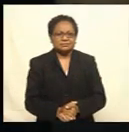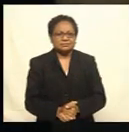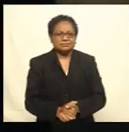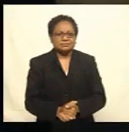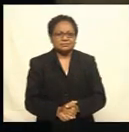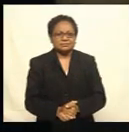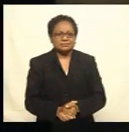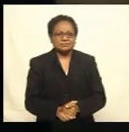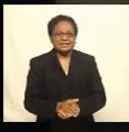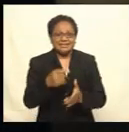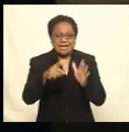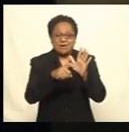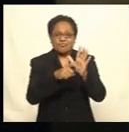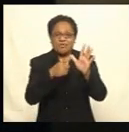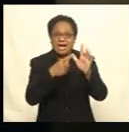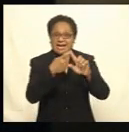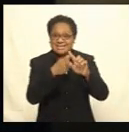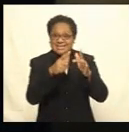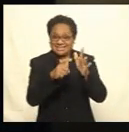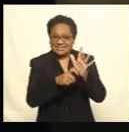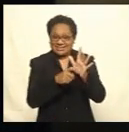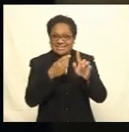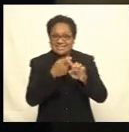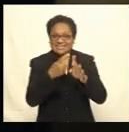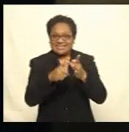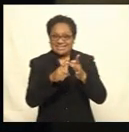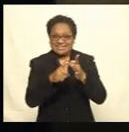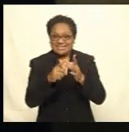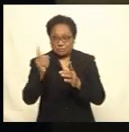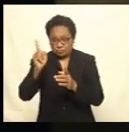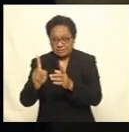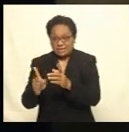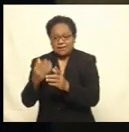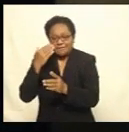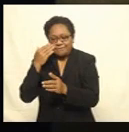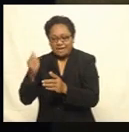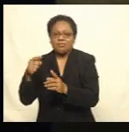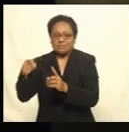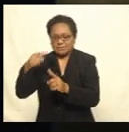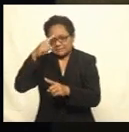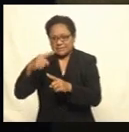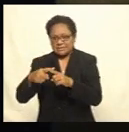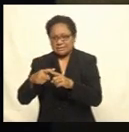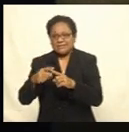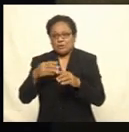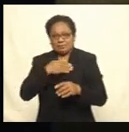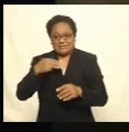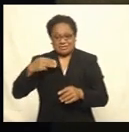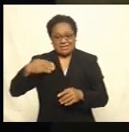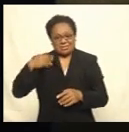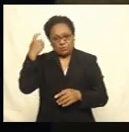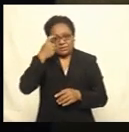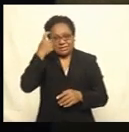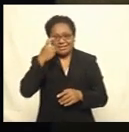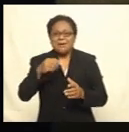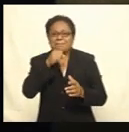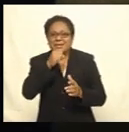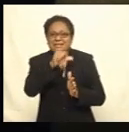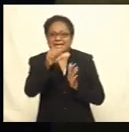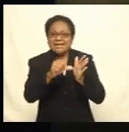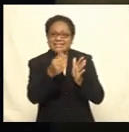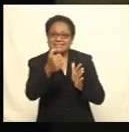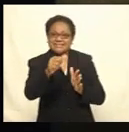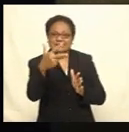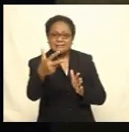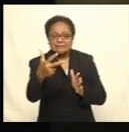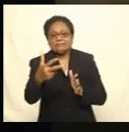Edwin, the Raki Raki case, which tested positive today, is of a great concern for the Health Ministry. The 68-year-old man tested